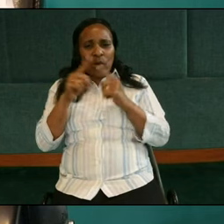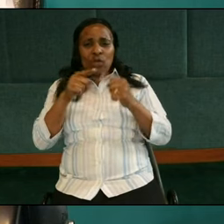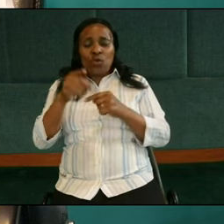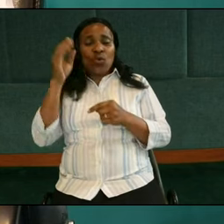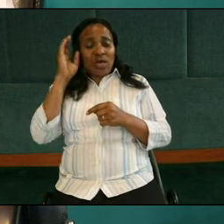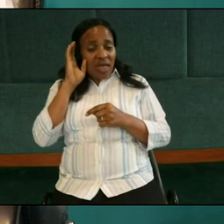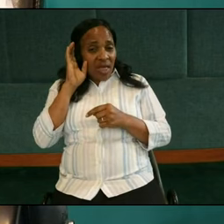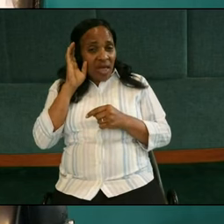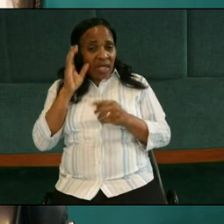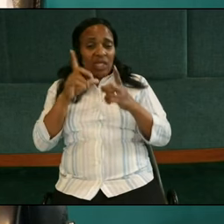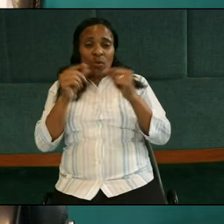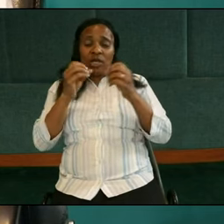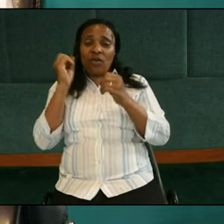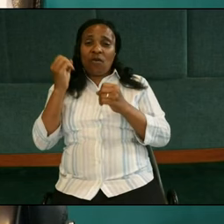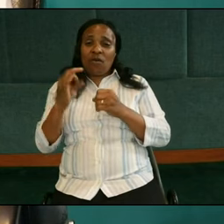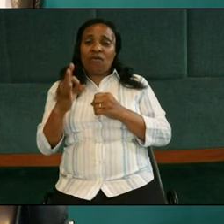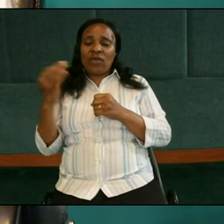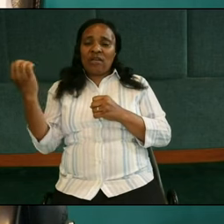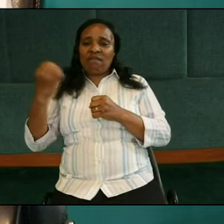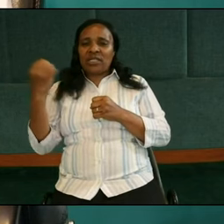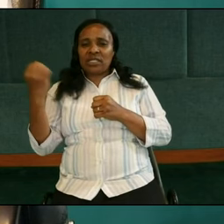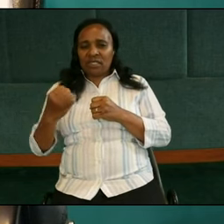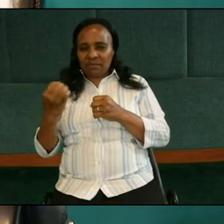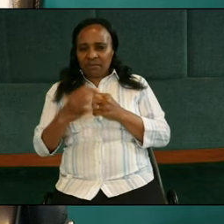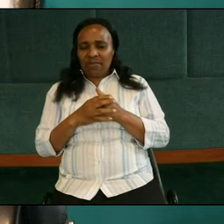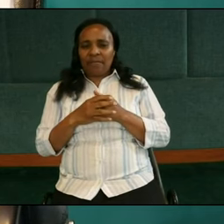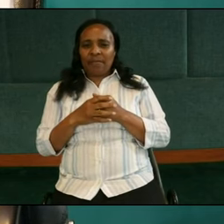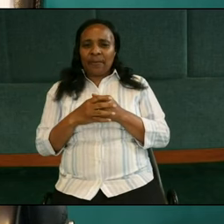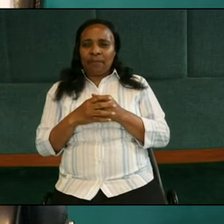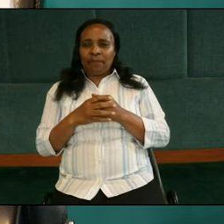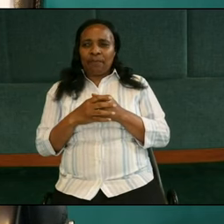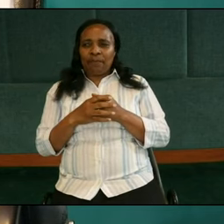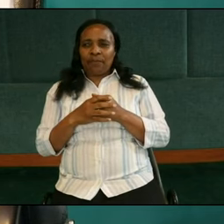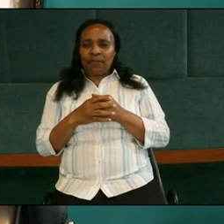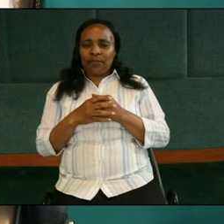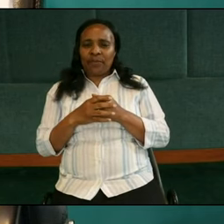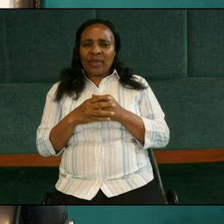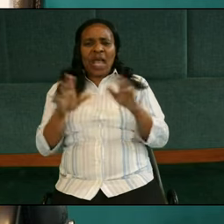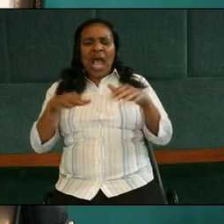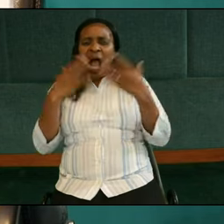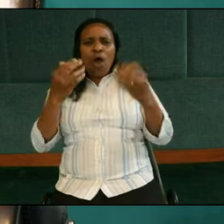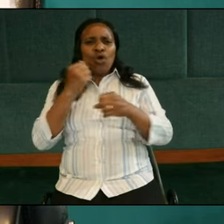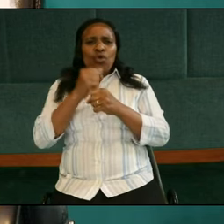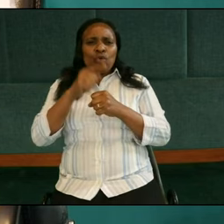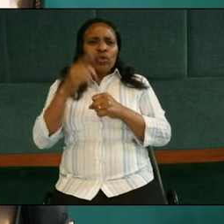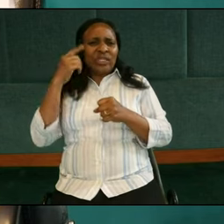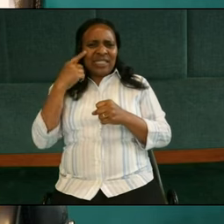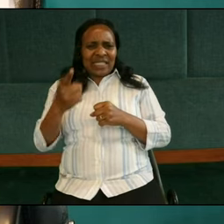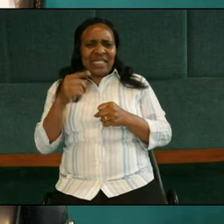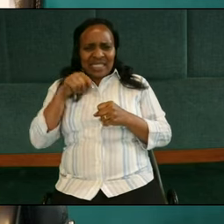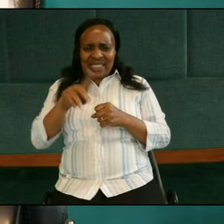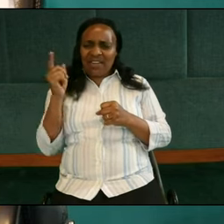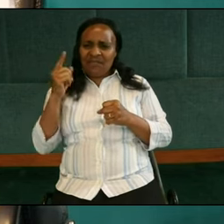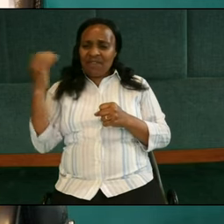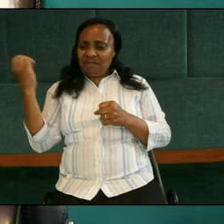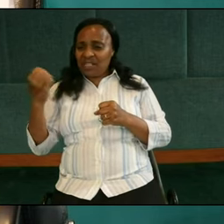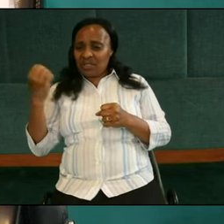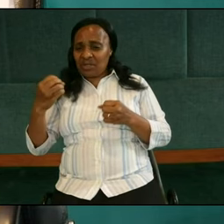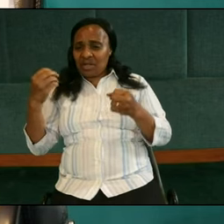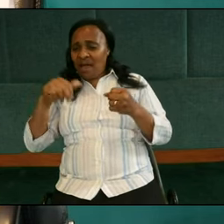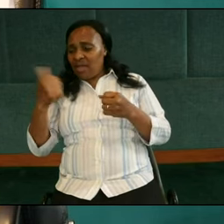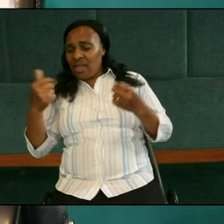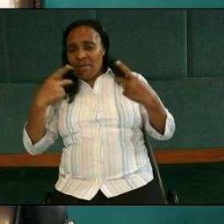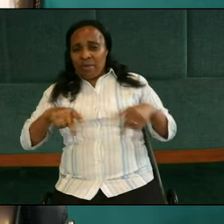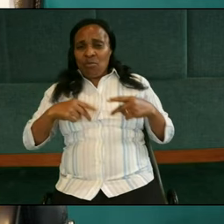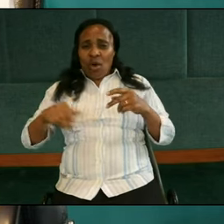word evangelism? Just let us know in the comments as well, right? And how do you see yourself evangelizing to other people around you,